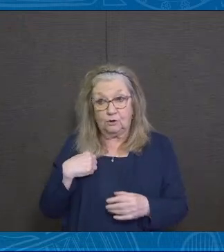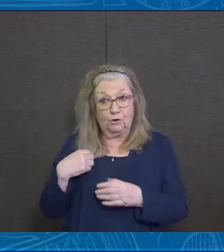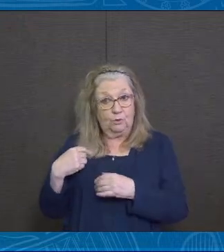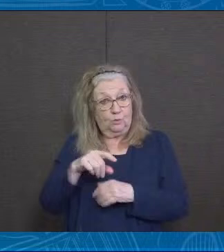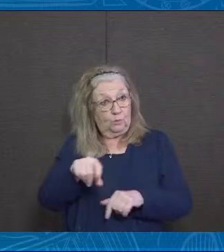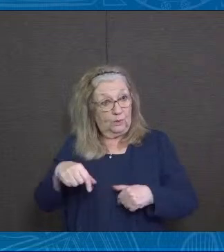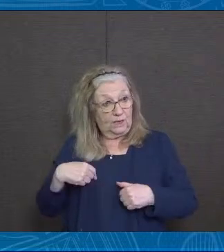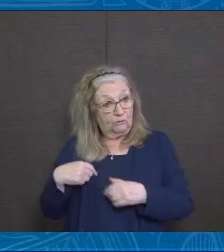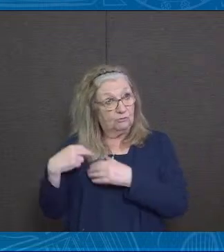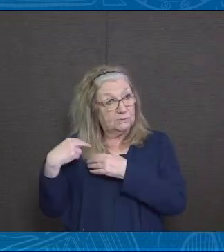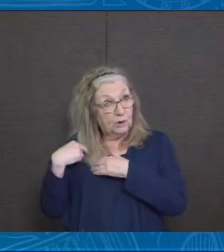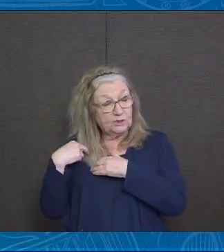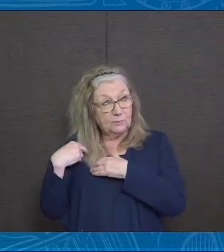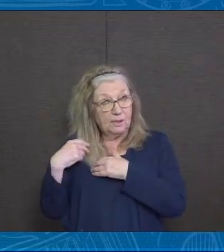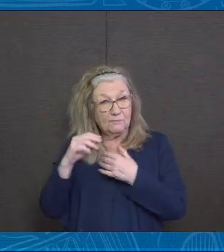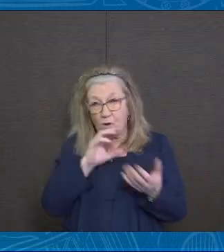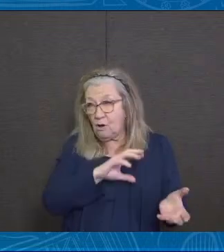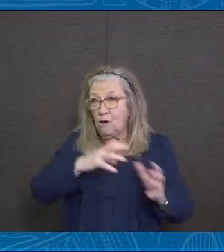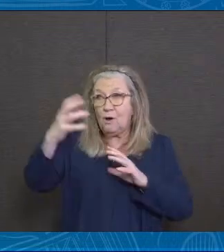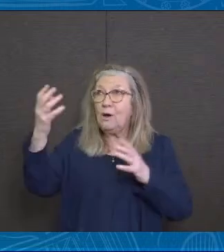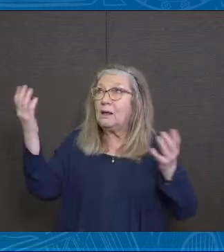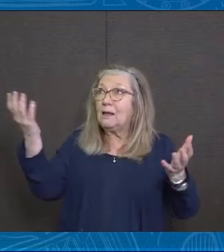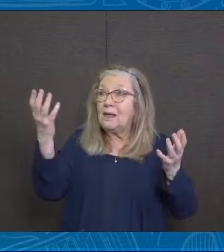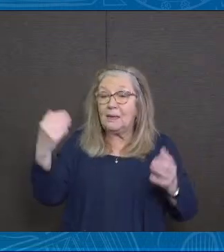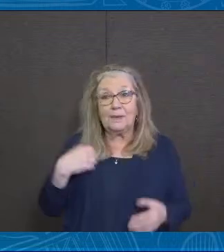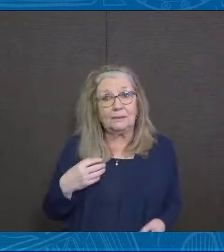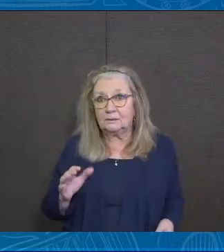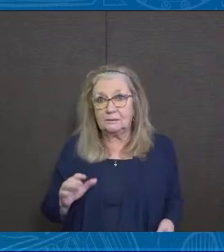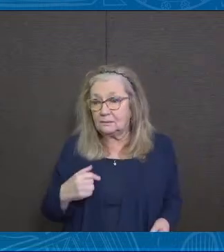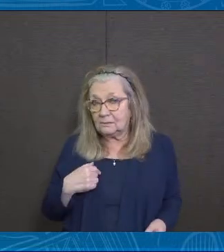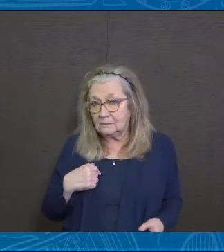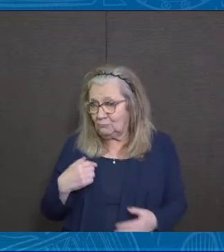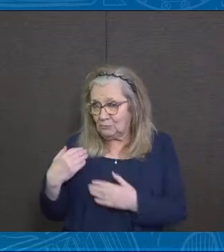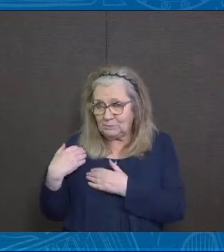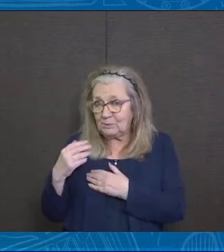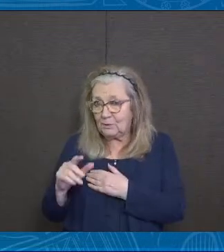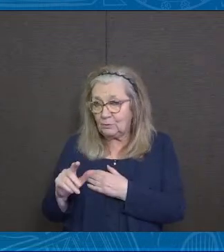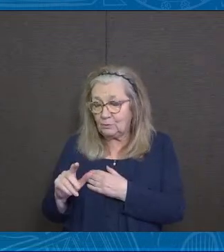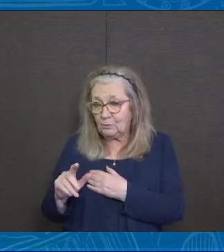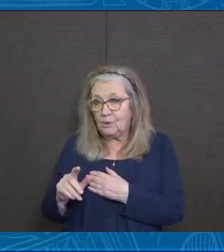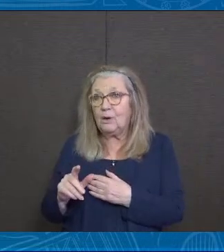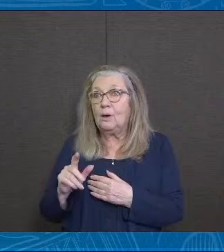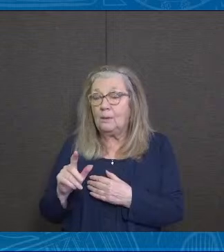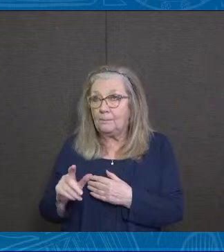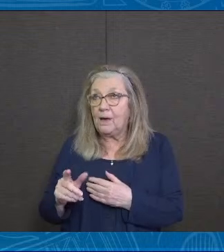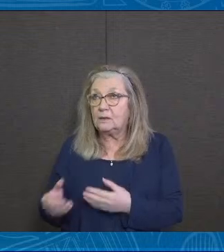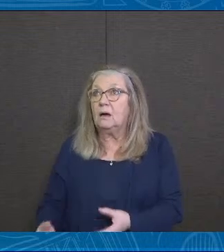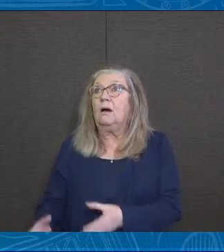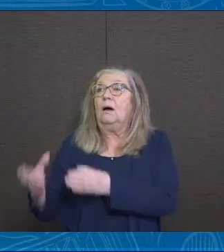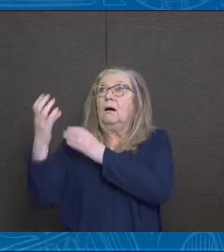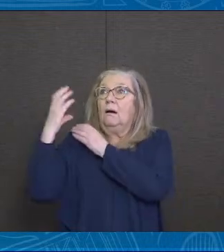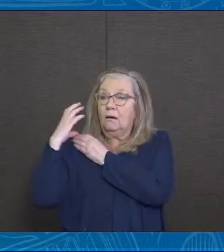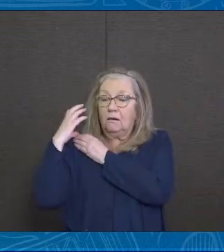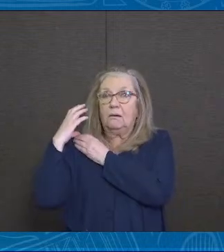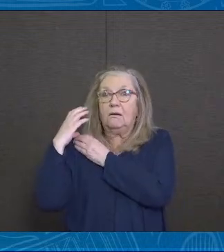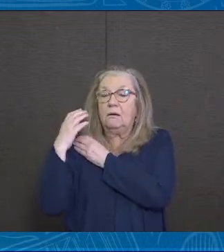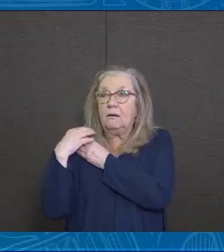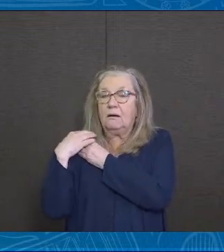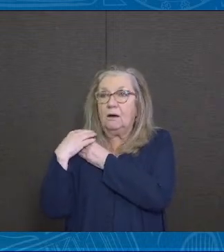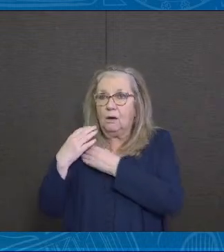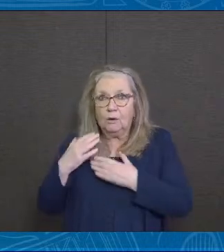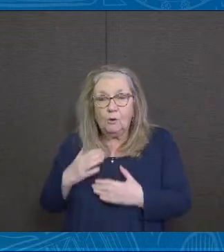creating this climate crisis, we have to bear the human, economic, and physical